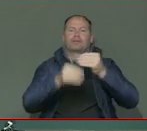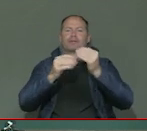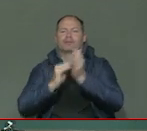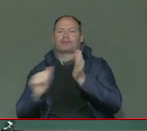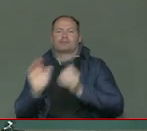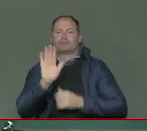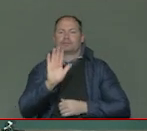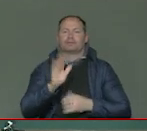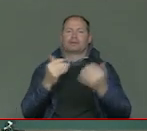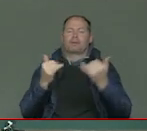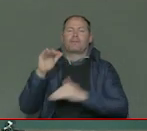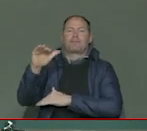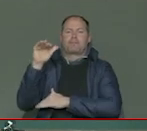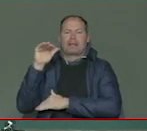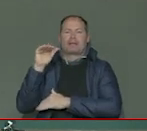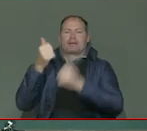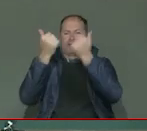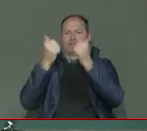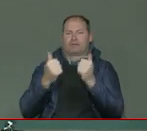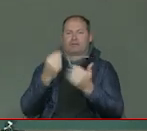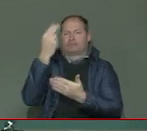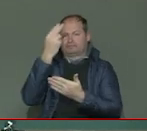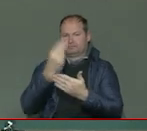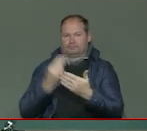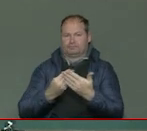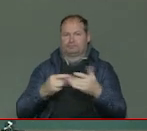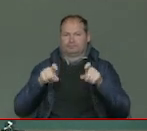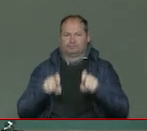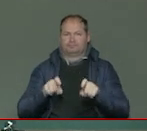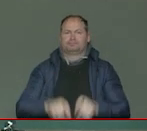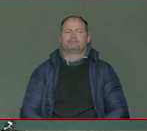your bank account. So we will have a bank account.